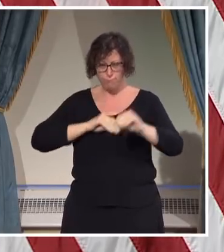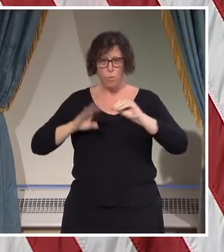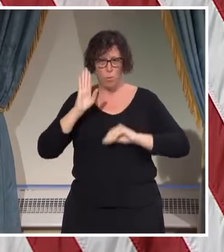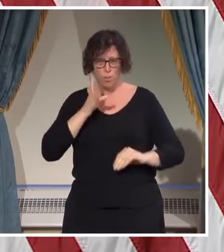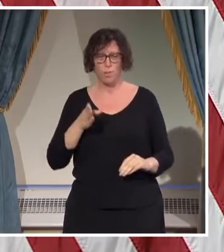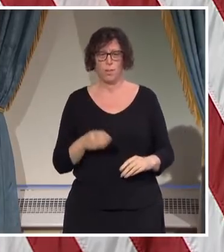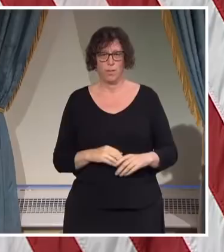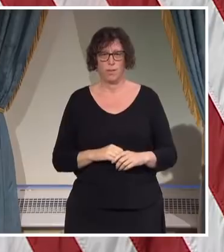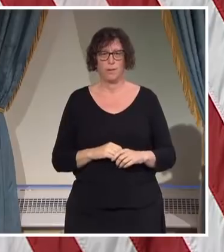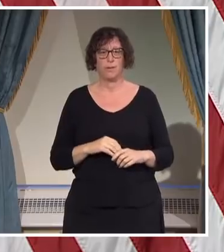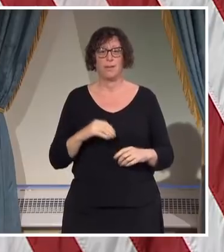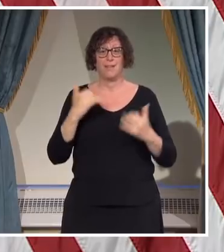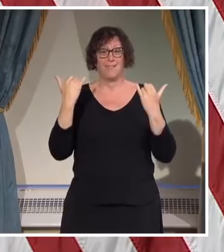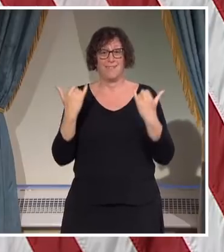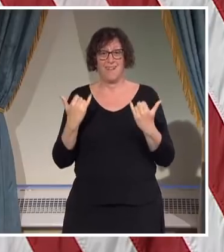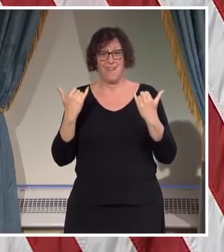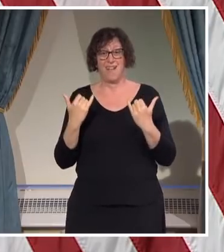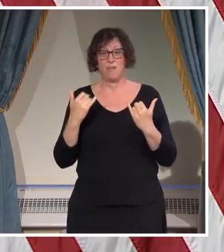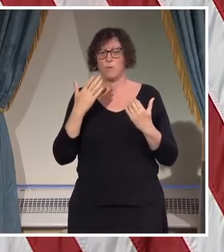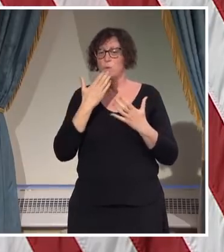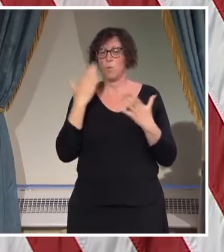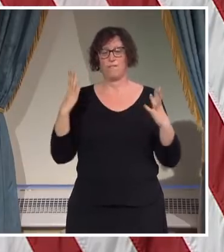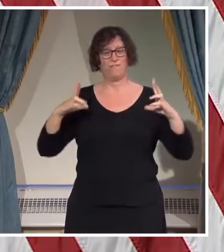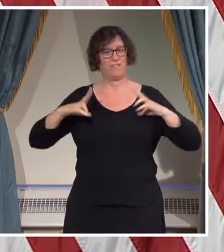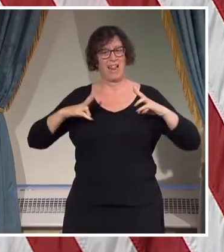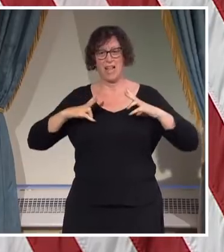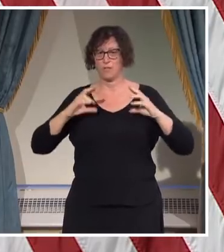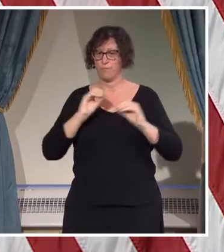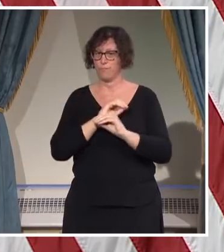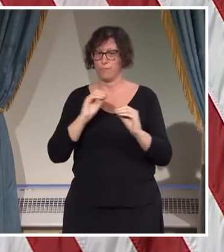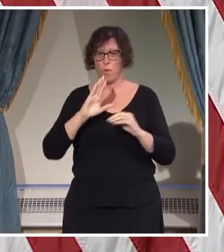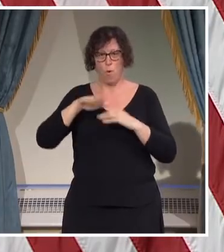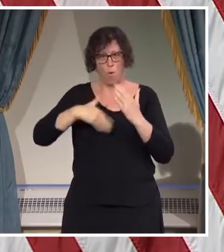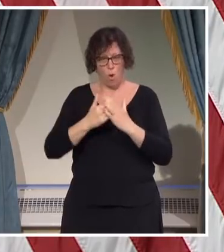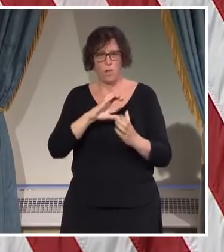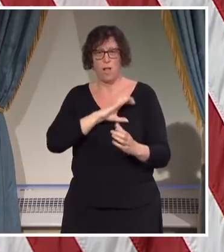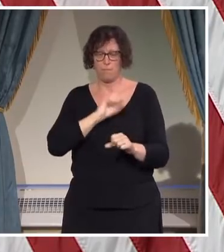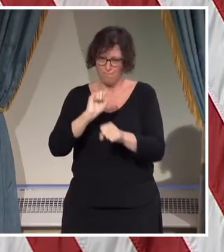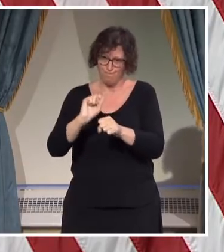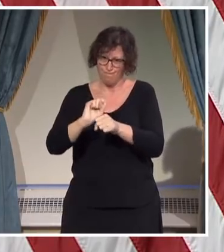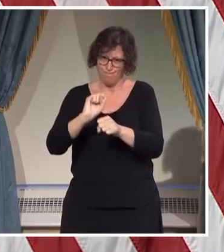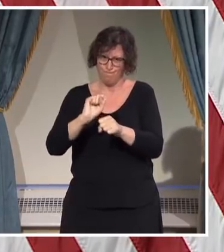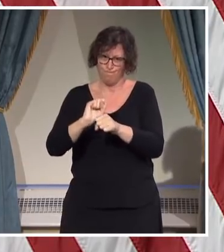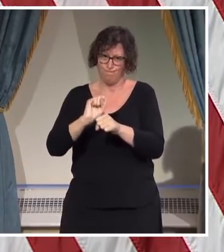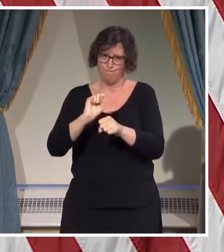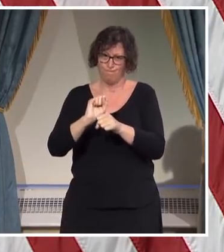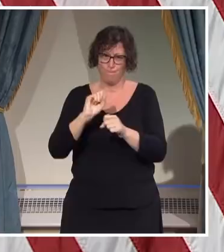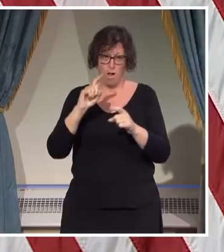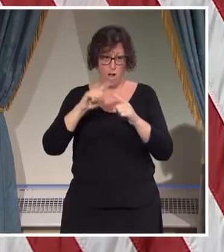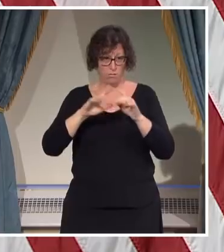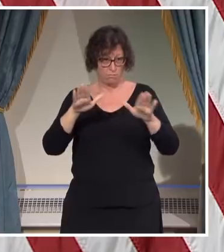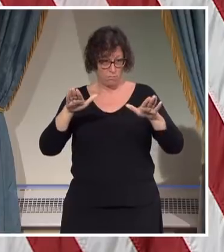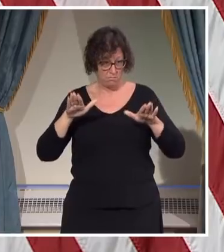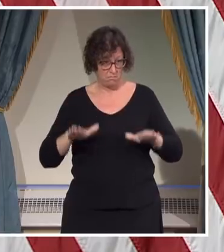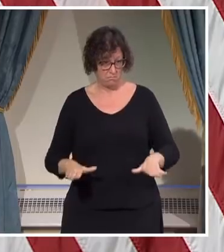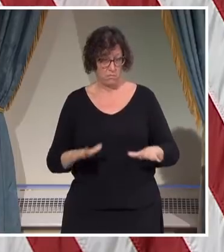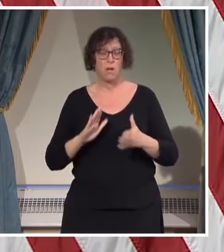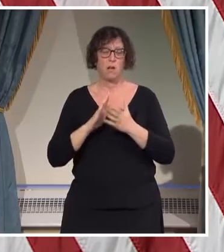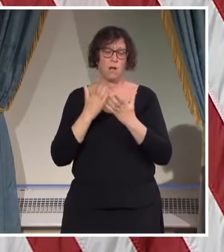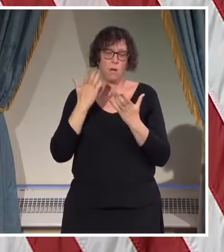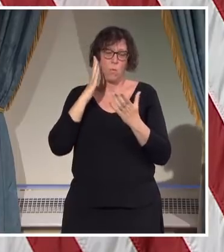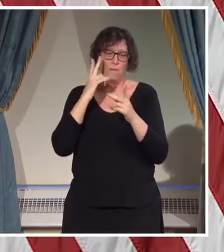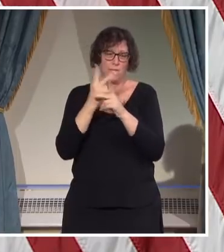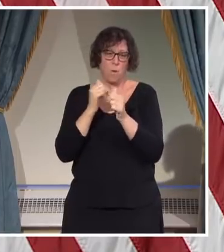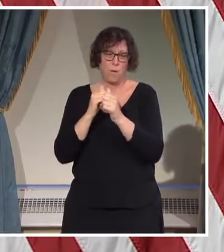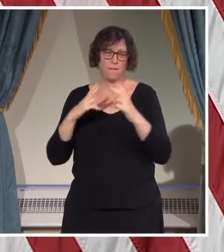would in peacetime. And we'll make all the pieces fit. In terms of needing any outside help, we are nowhere near that